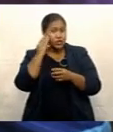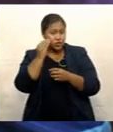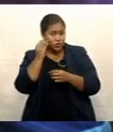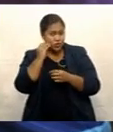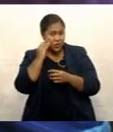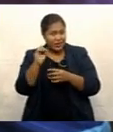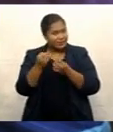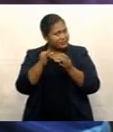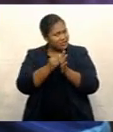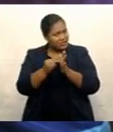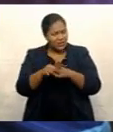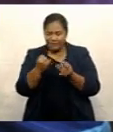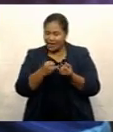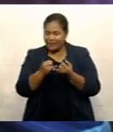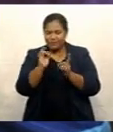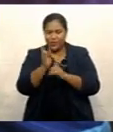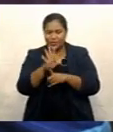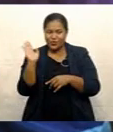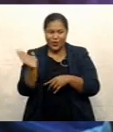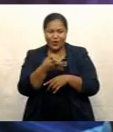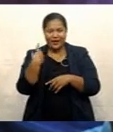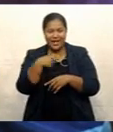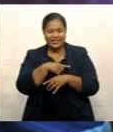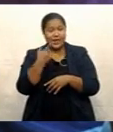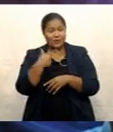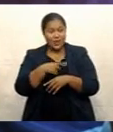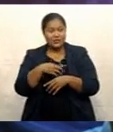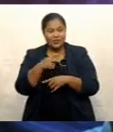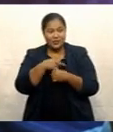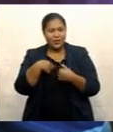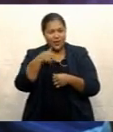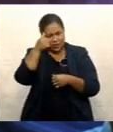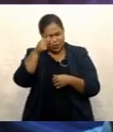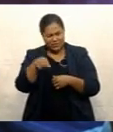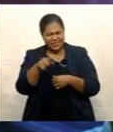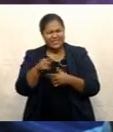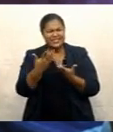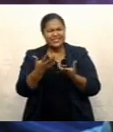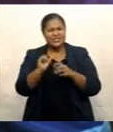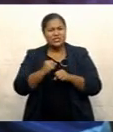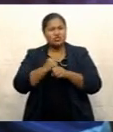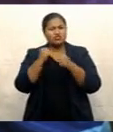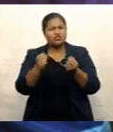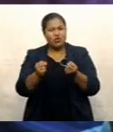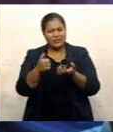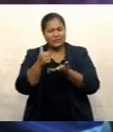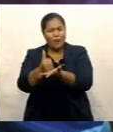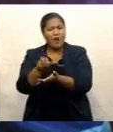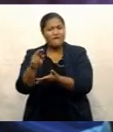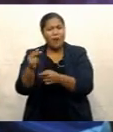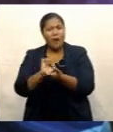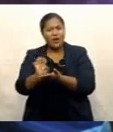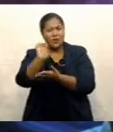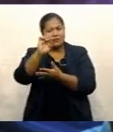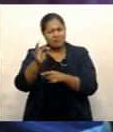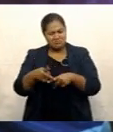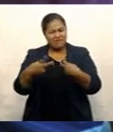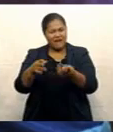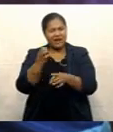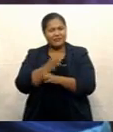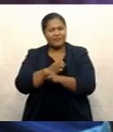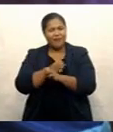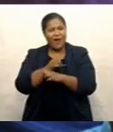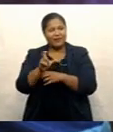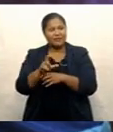very important to all of us. As we know, it is the backbone of our economy and provides employment